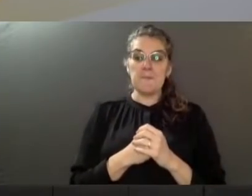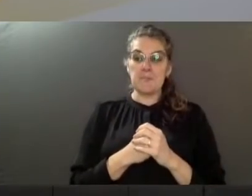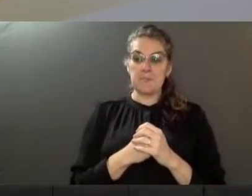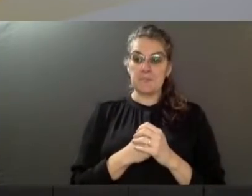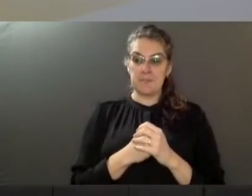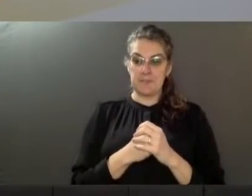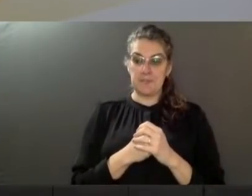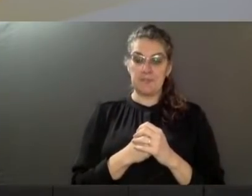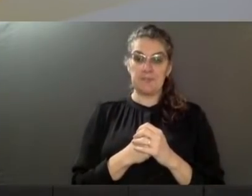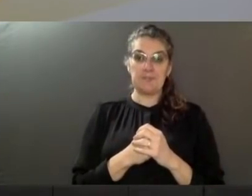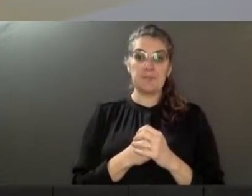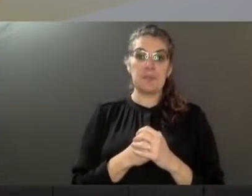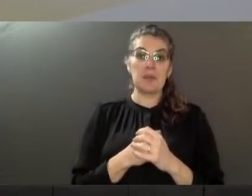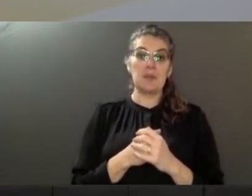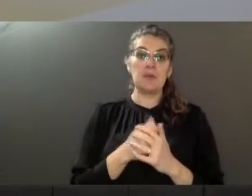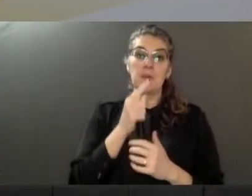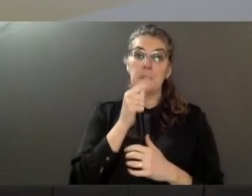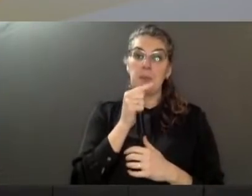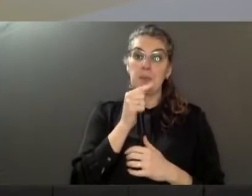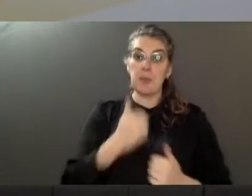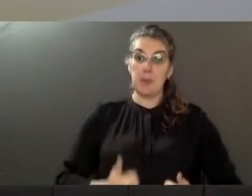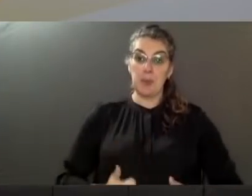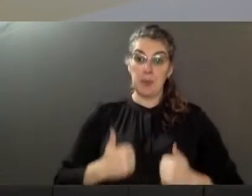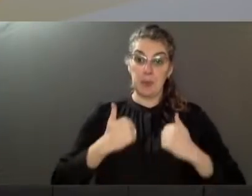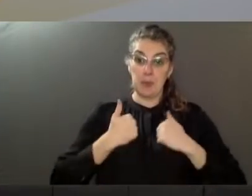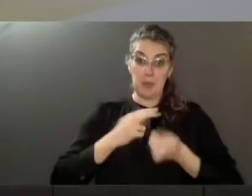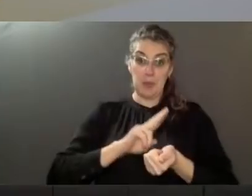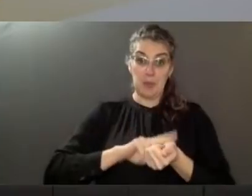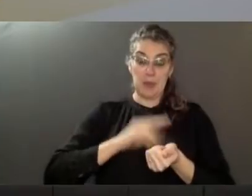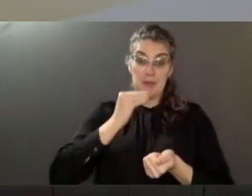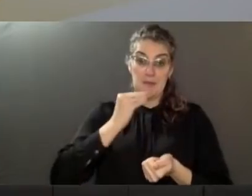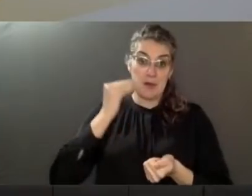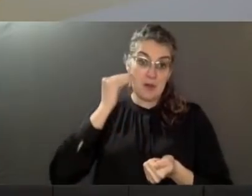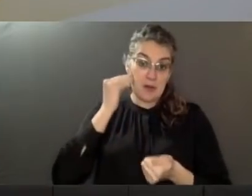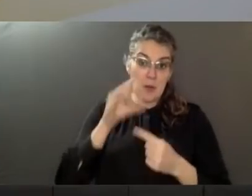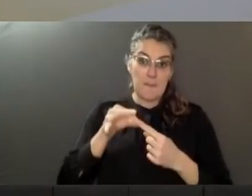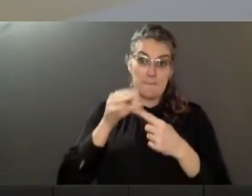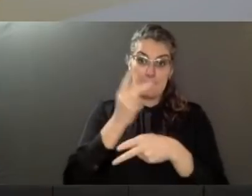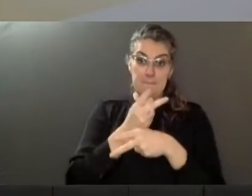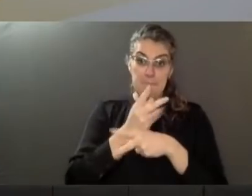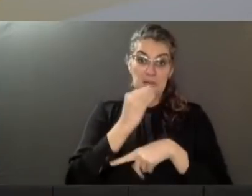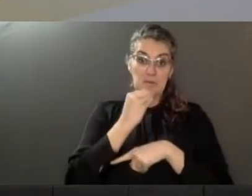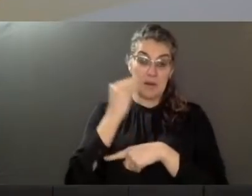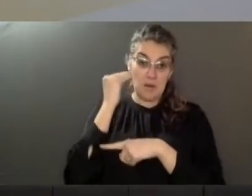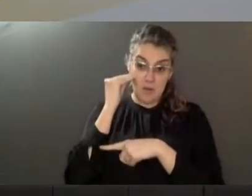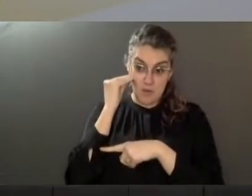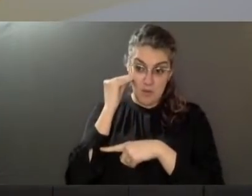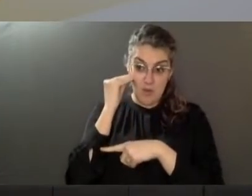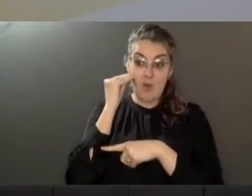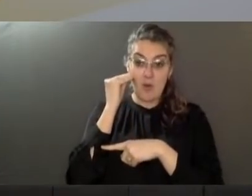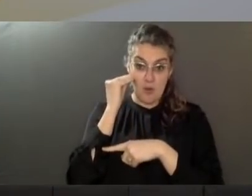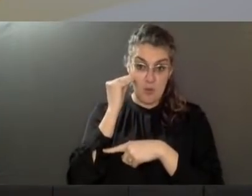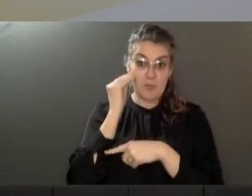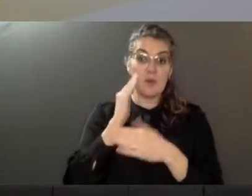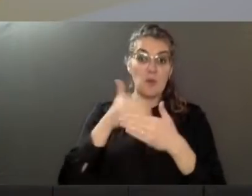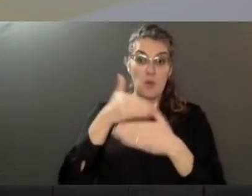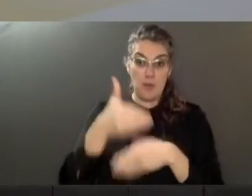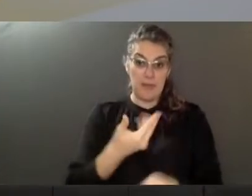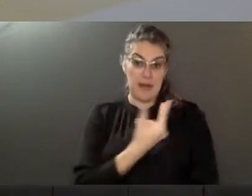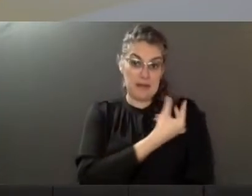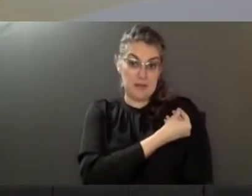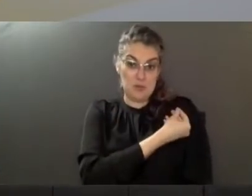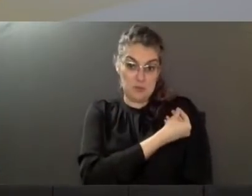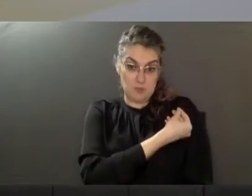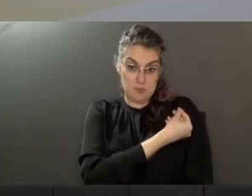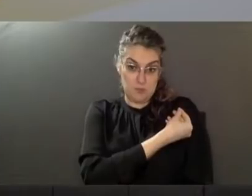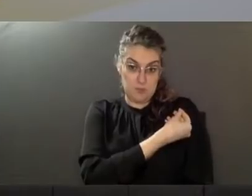community care residents and staff across the province. As of yesterday, 5,910 doses of the COVID-19